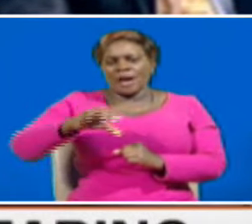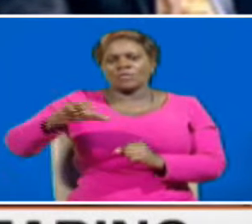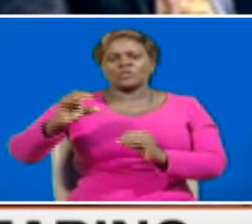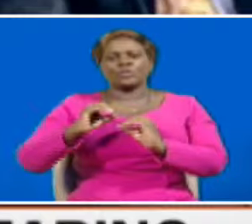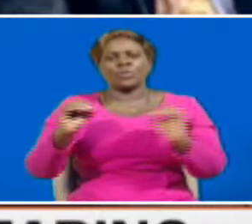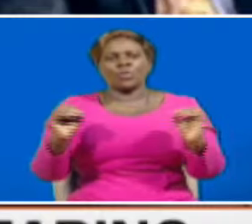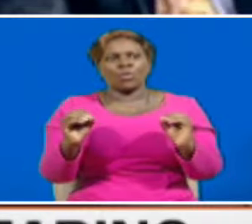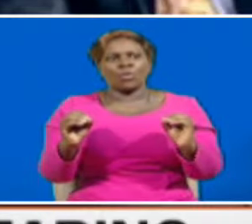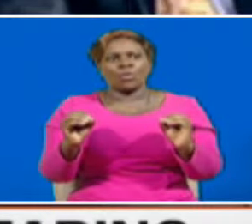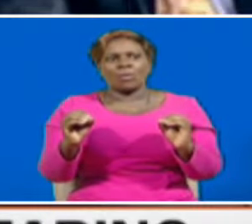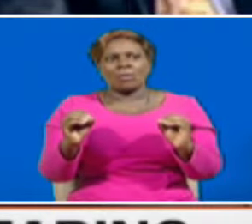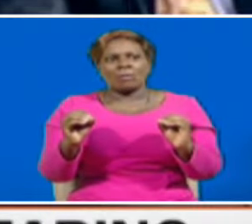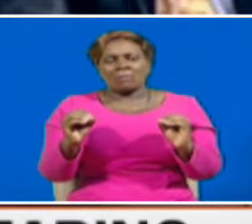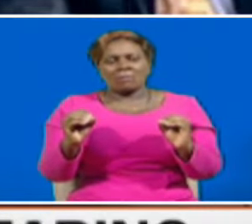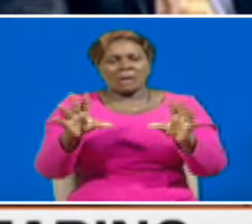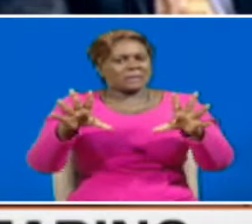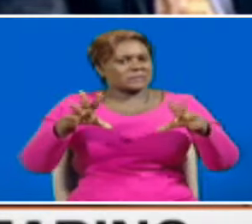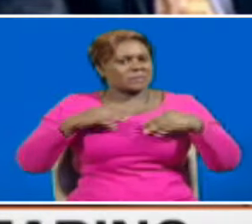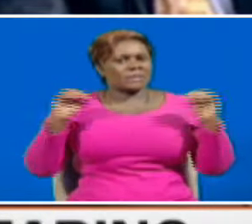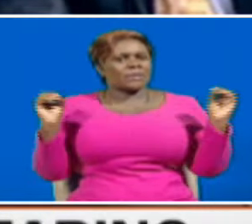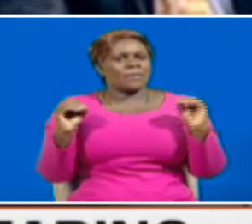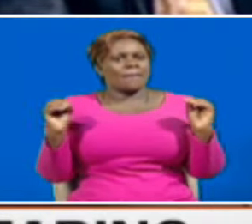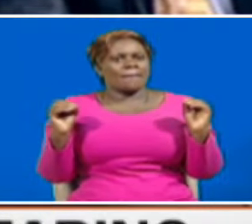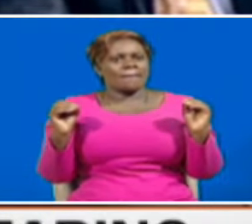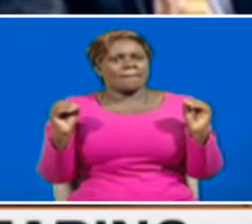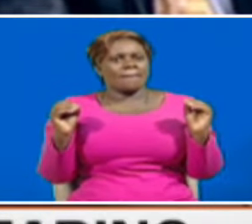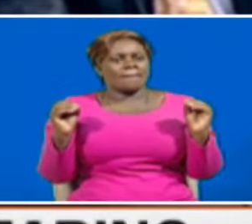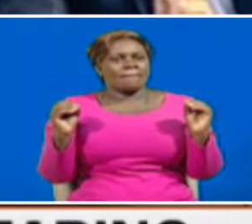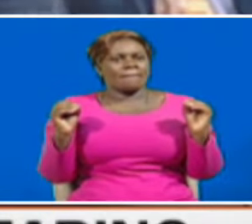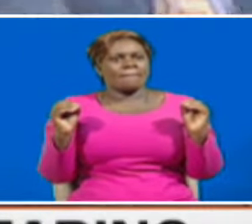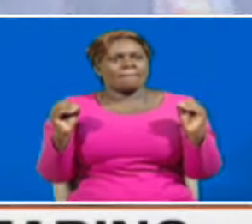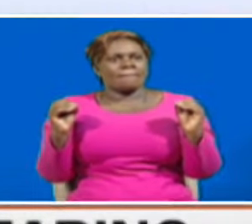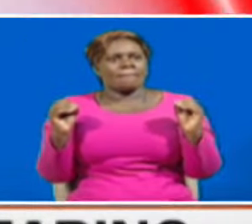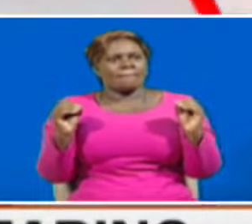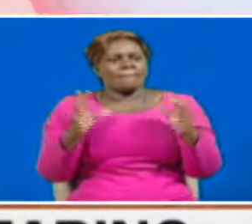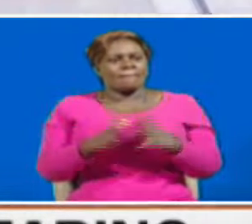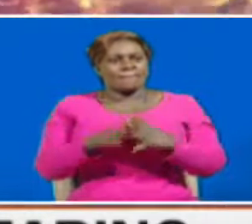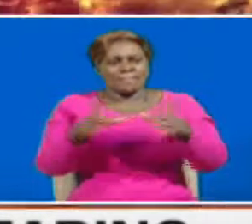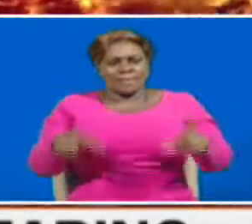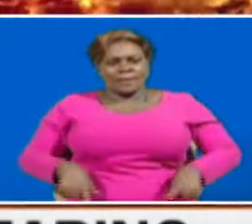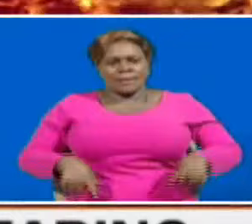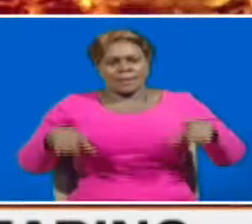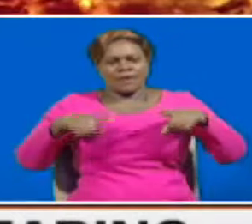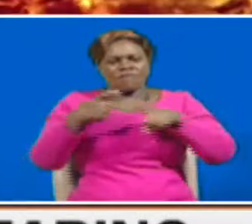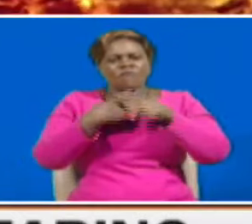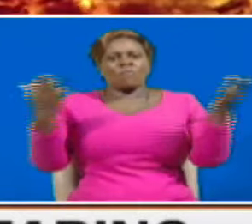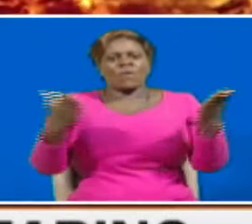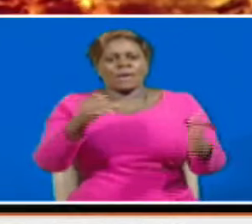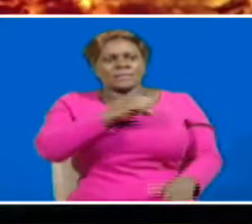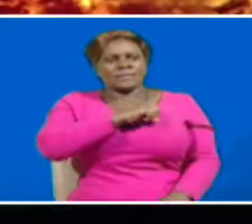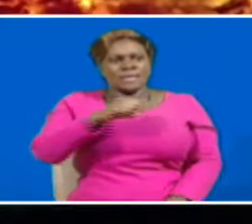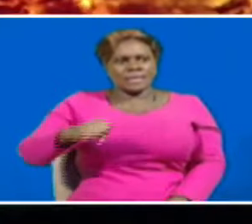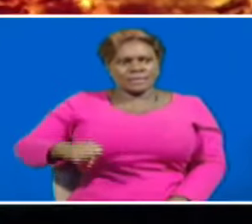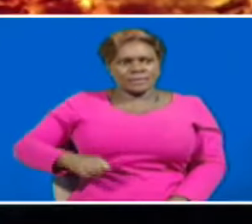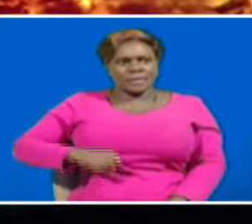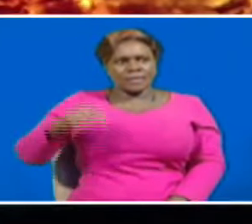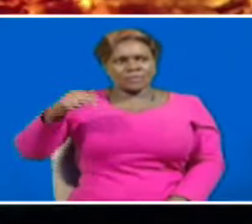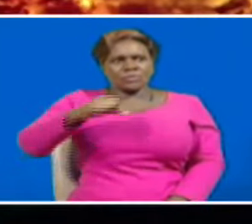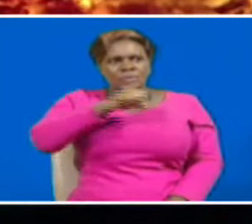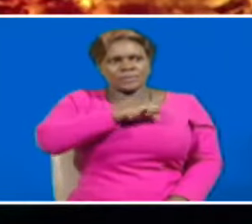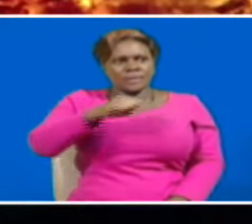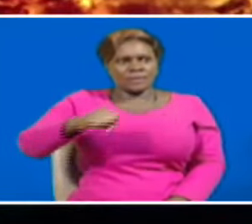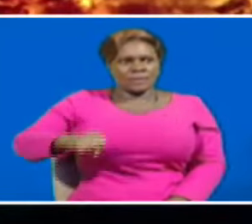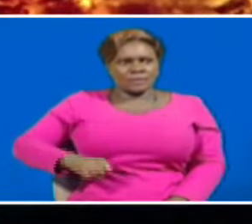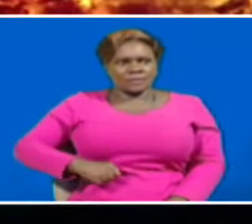assembly, they are not eligible for your consideration. There's a live proceedings from the Senate, of course, today. Senators